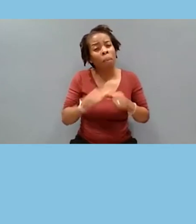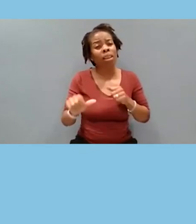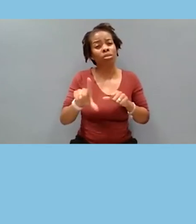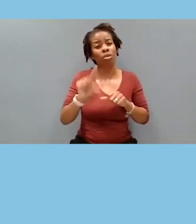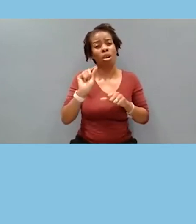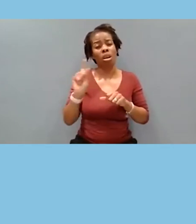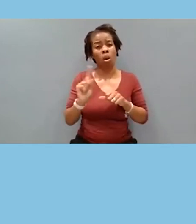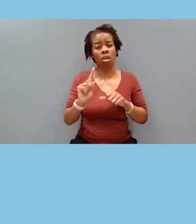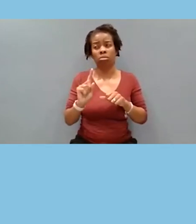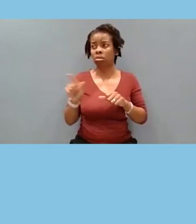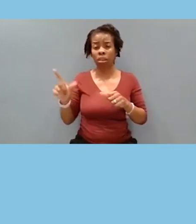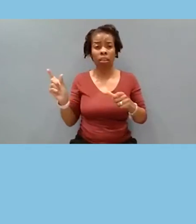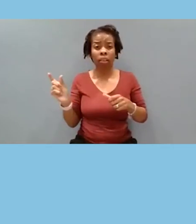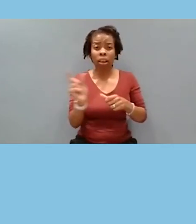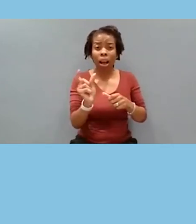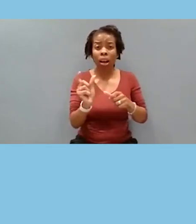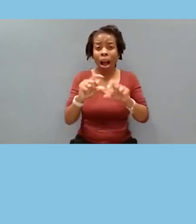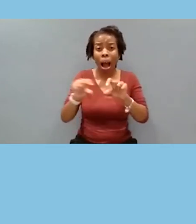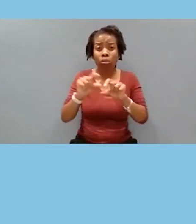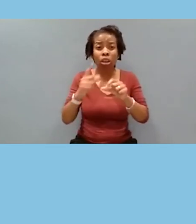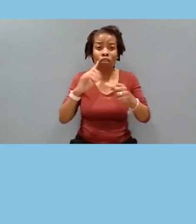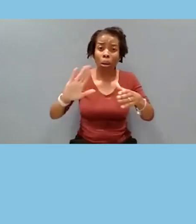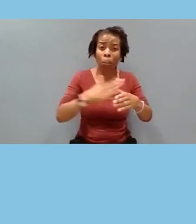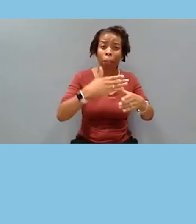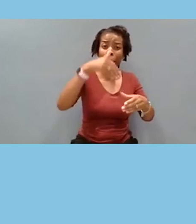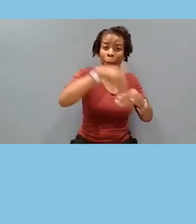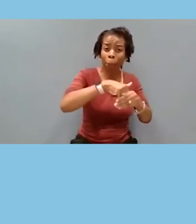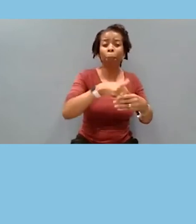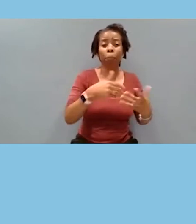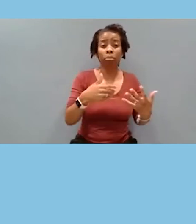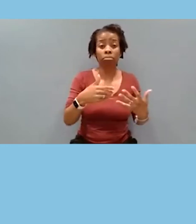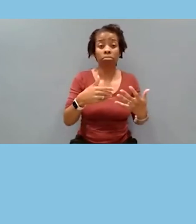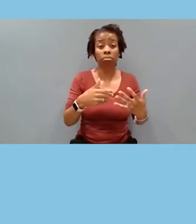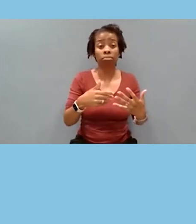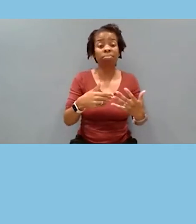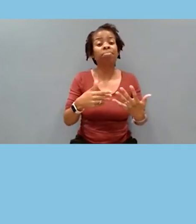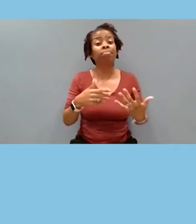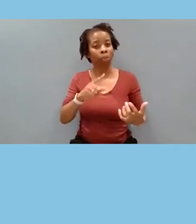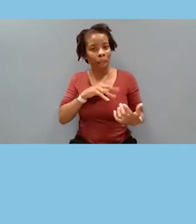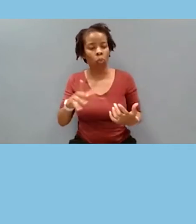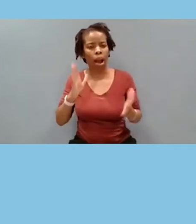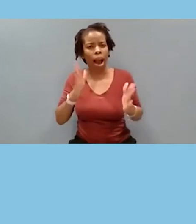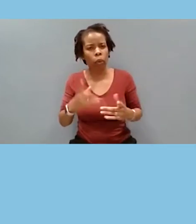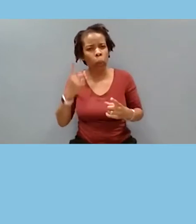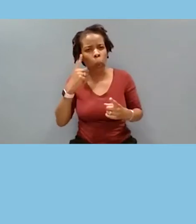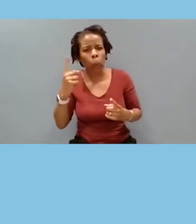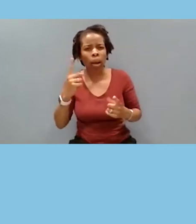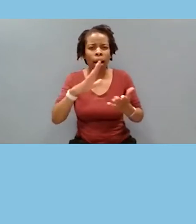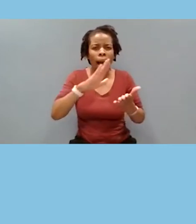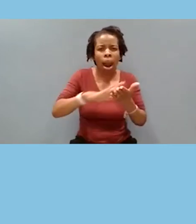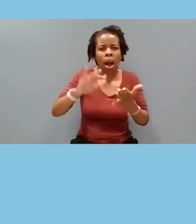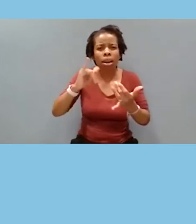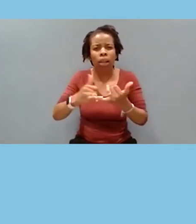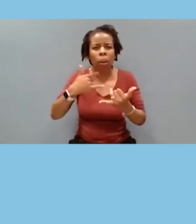than it first appears. And maybe we have to hang on to the questions that Hannah and Sarah have given us for just a little bit